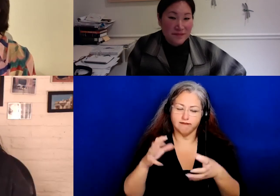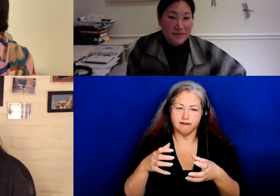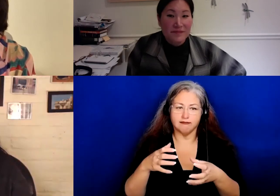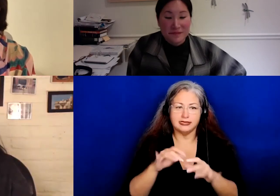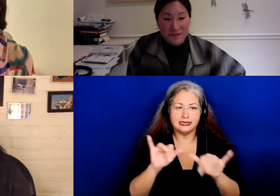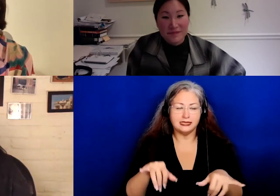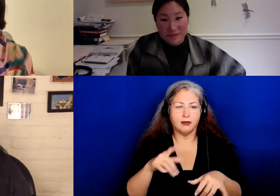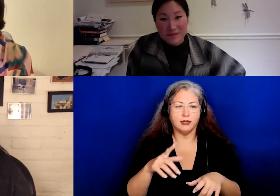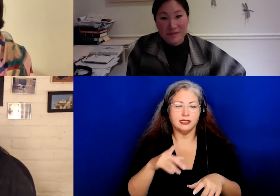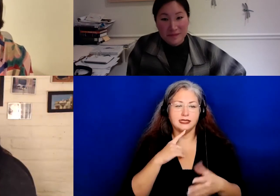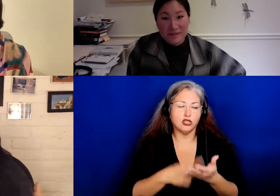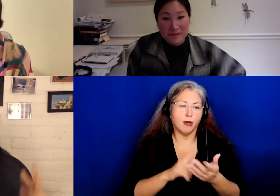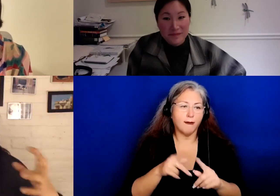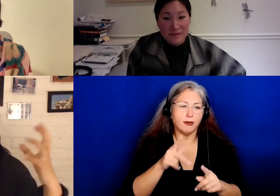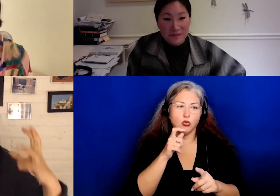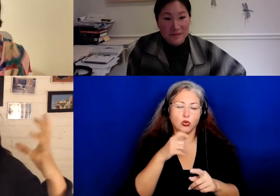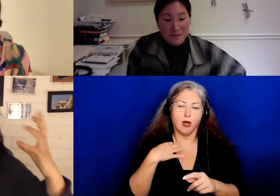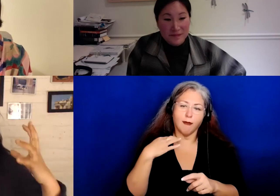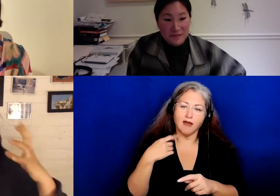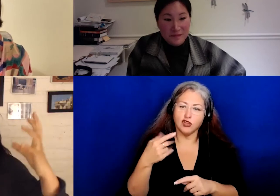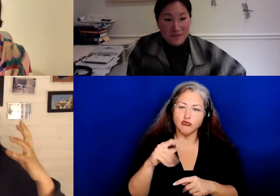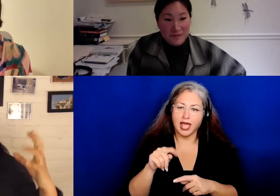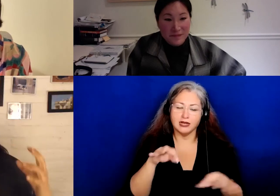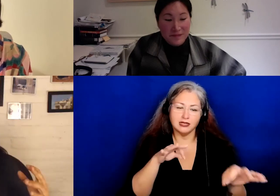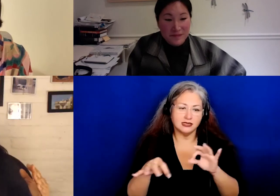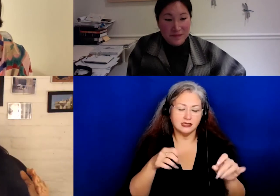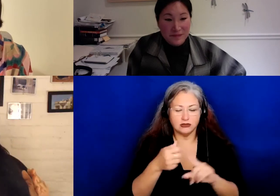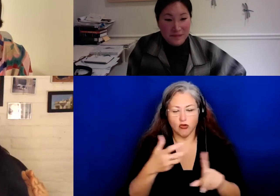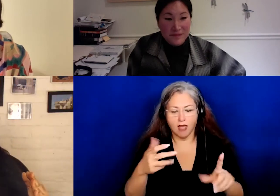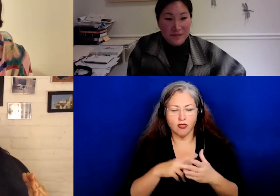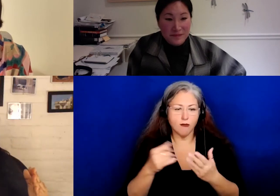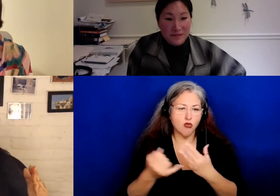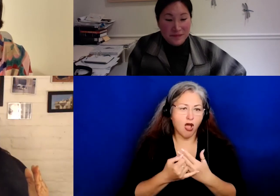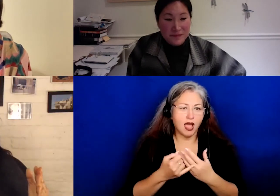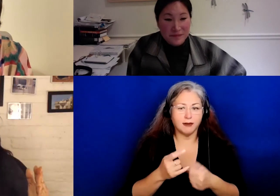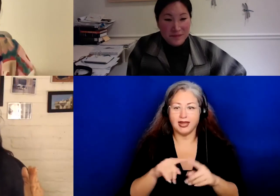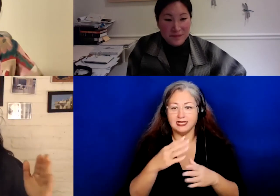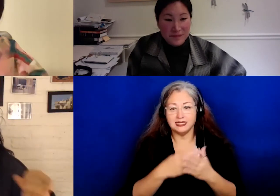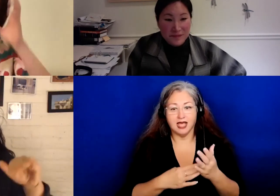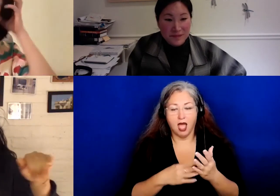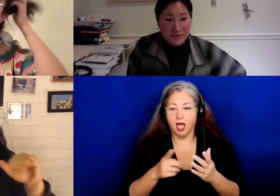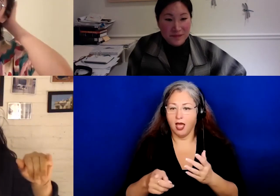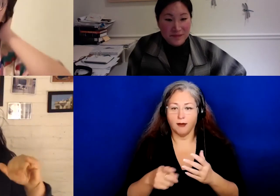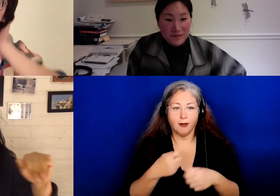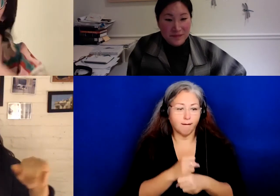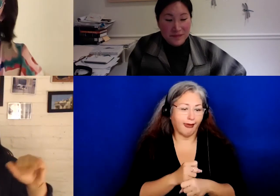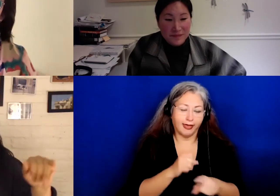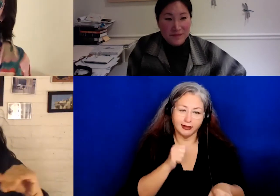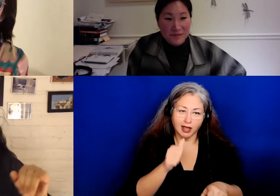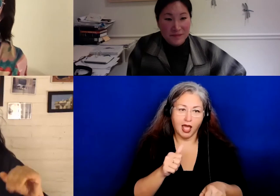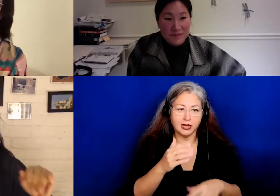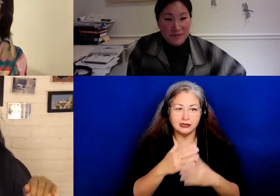applying for grants, and we just keep describing these projects that we're going to do, and then some of them don't get made, and they're like these orphans that are